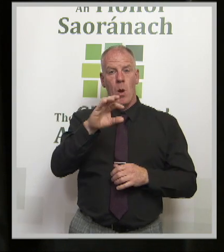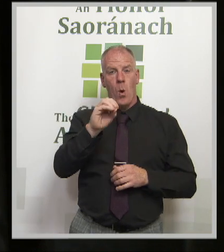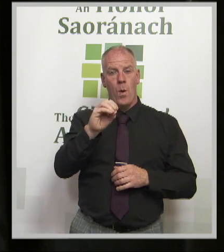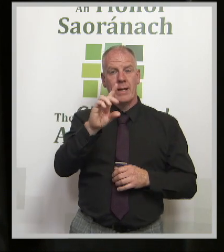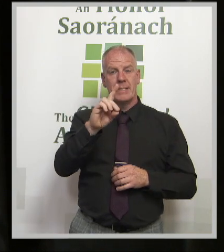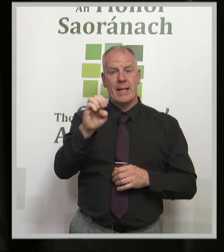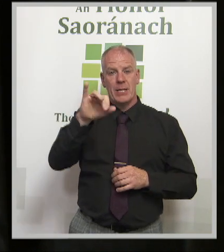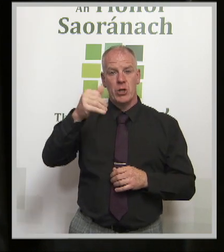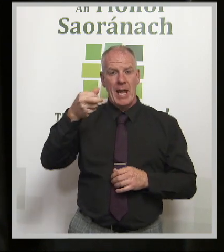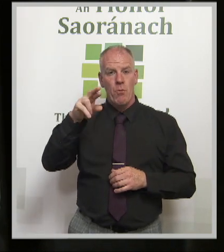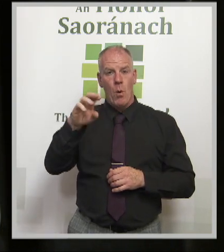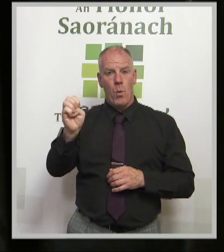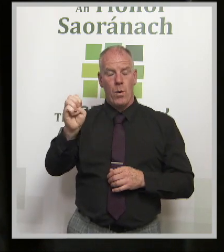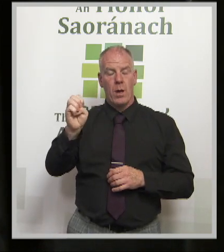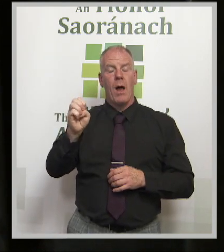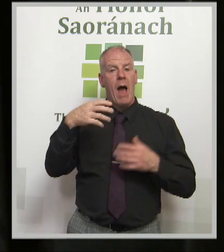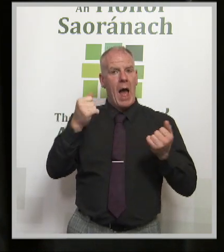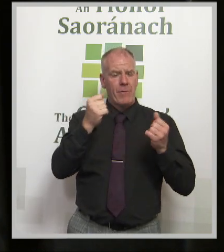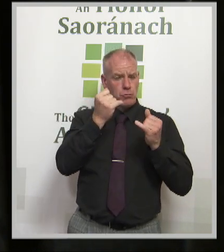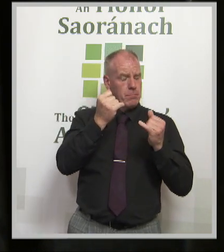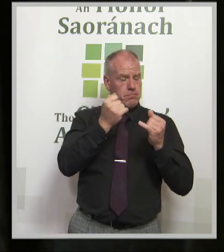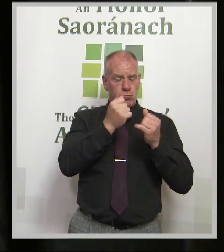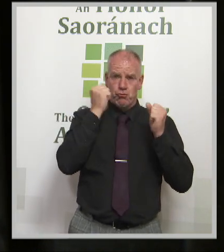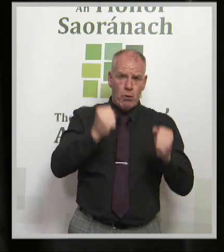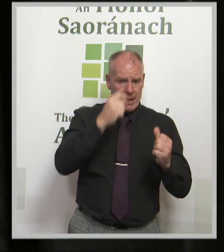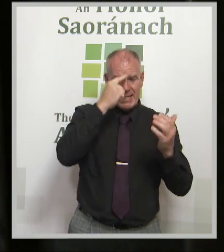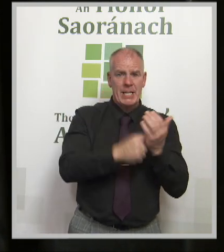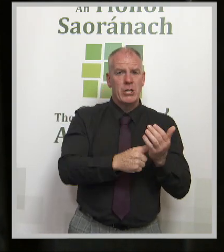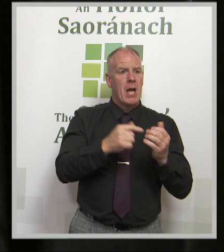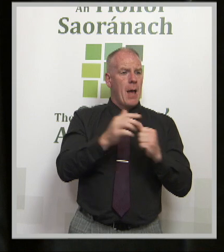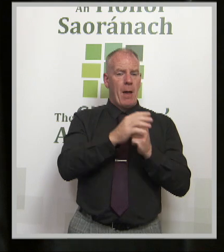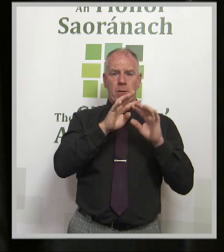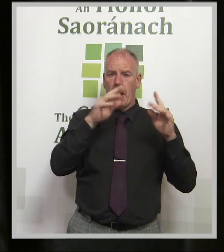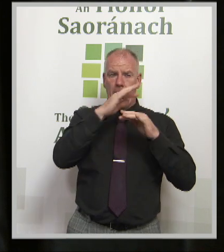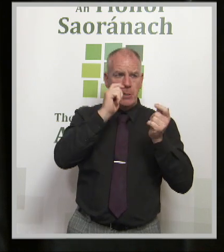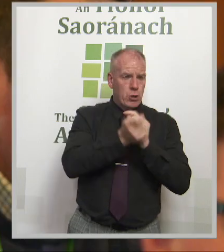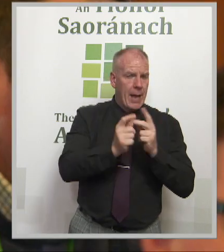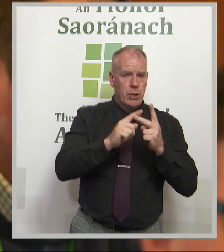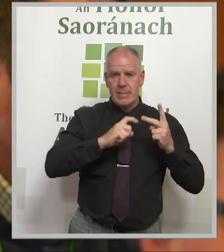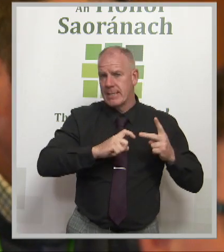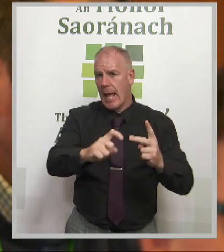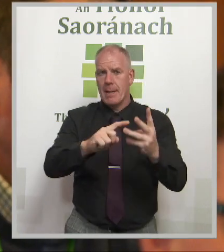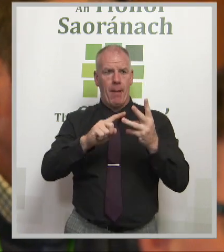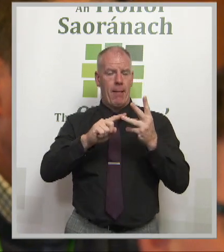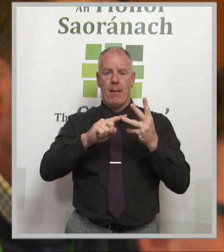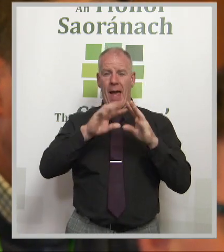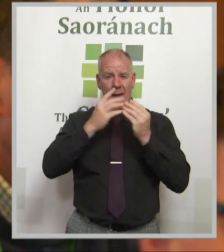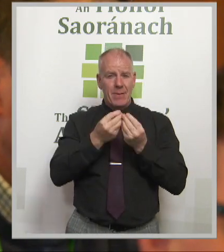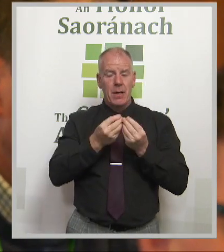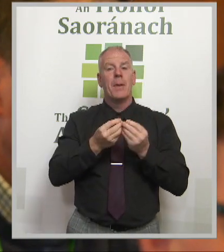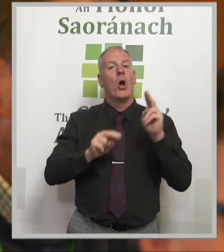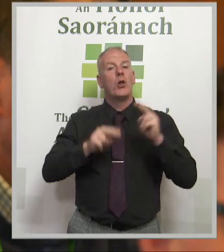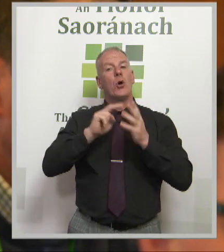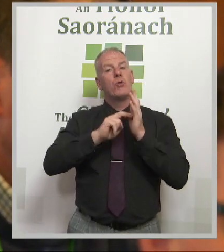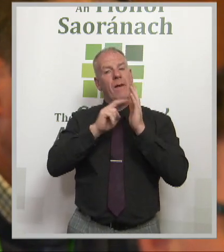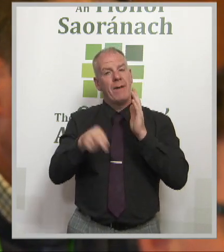critical set of decisions taken not only on climate change, on desertification, on sustainable development, but a commitment through a new convention